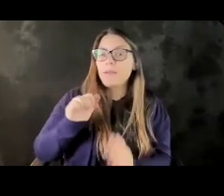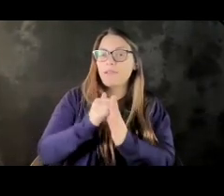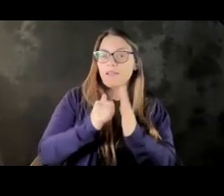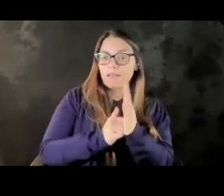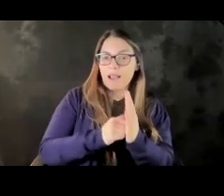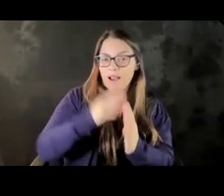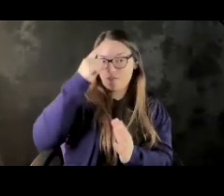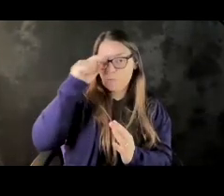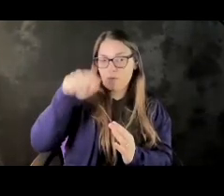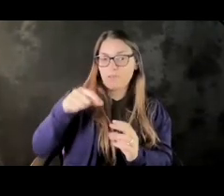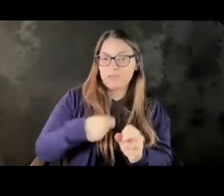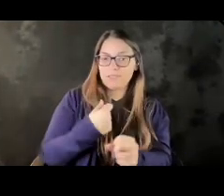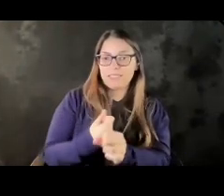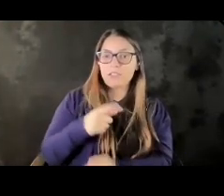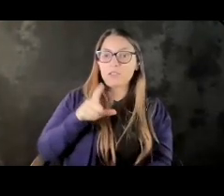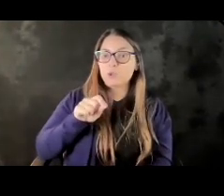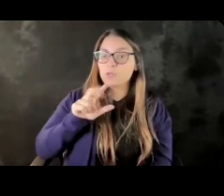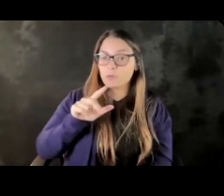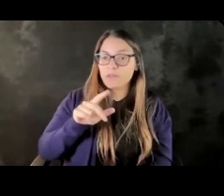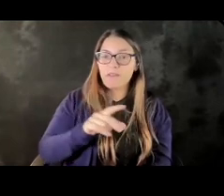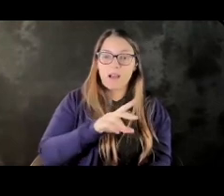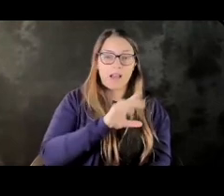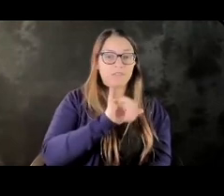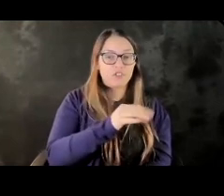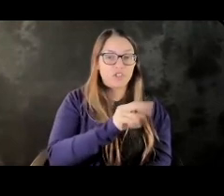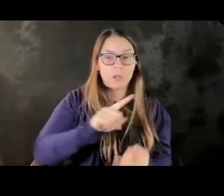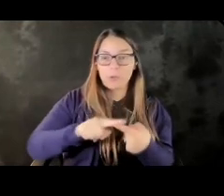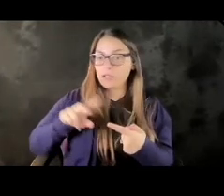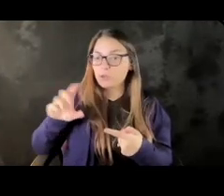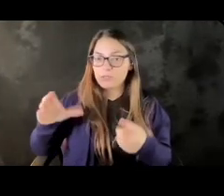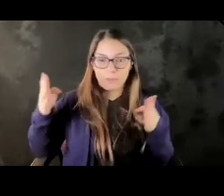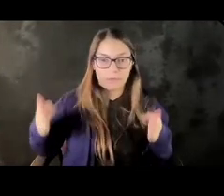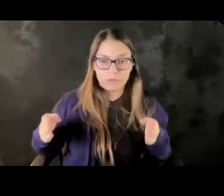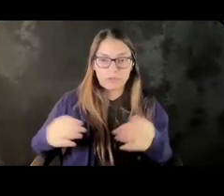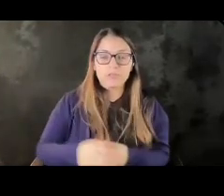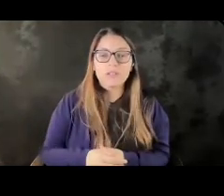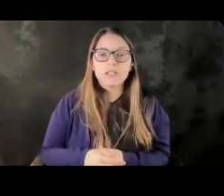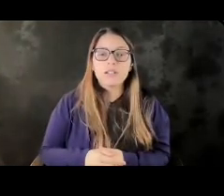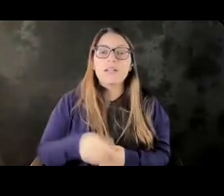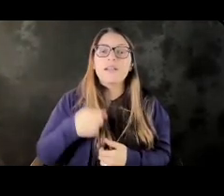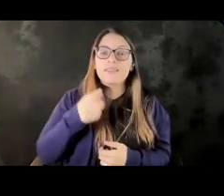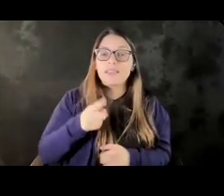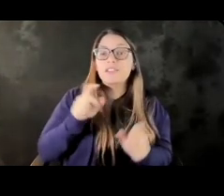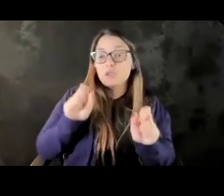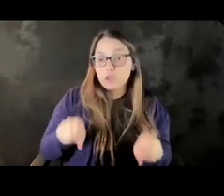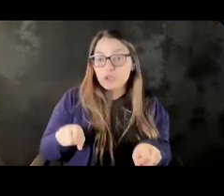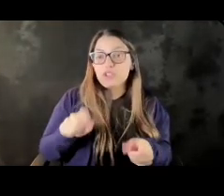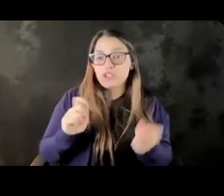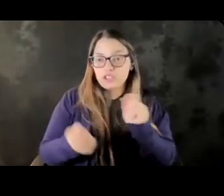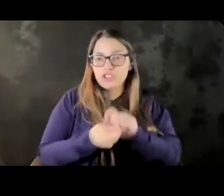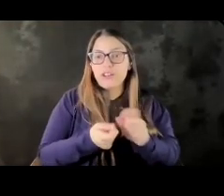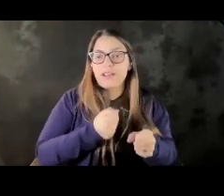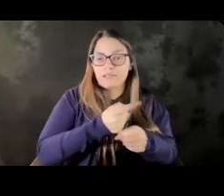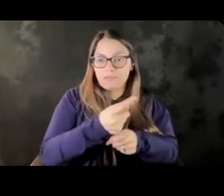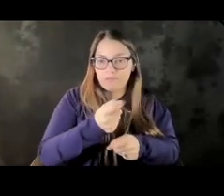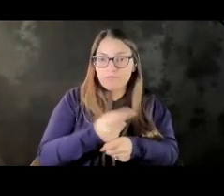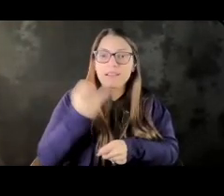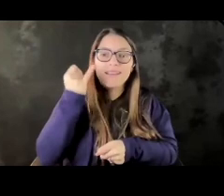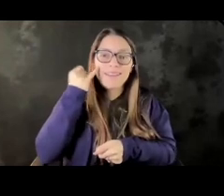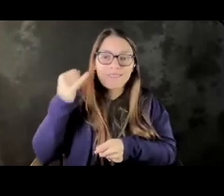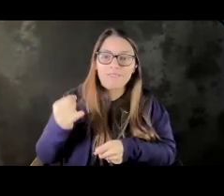the calendar year 2025, and these are subject to change annually if the provision is